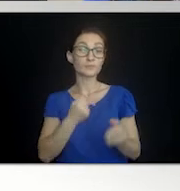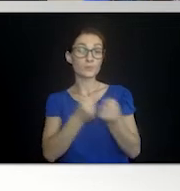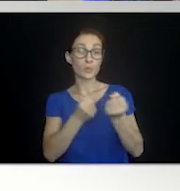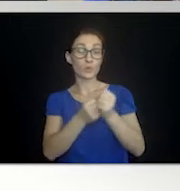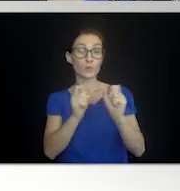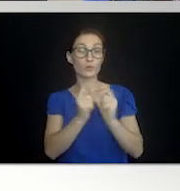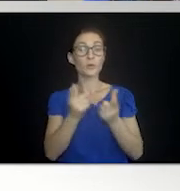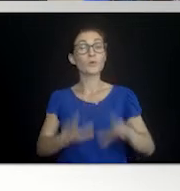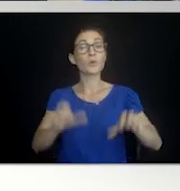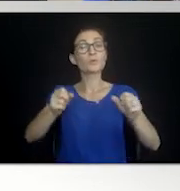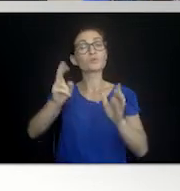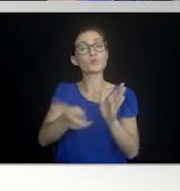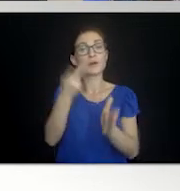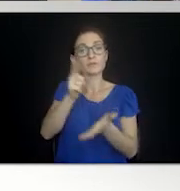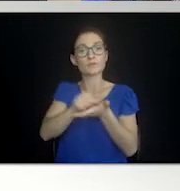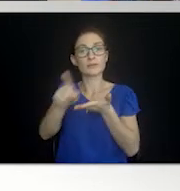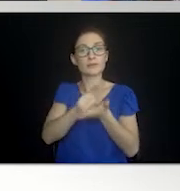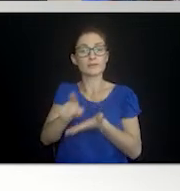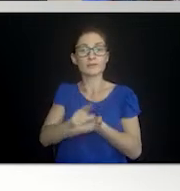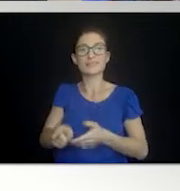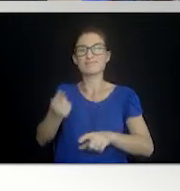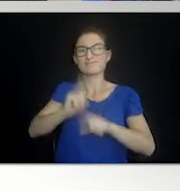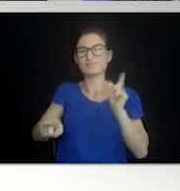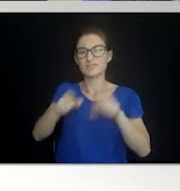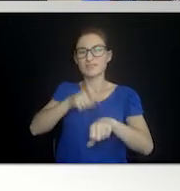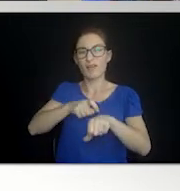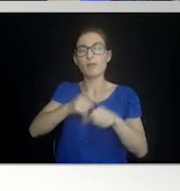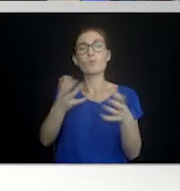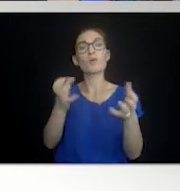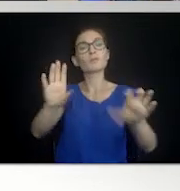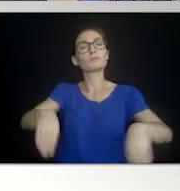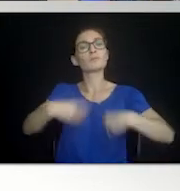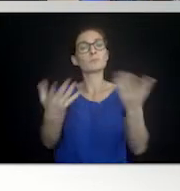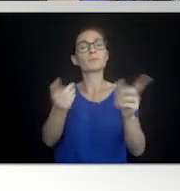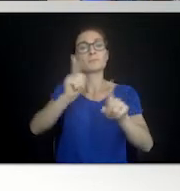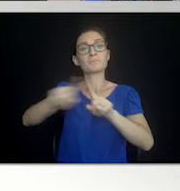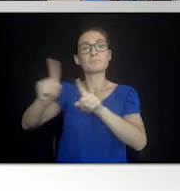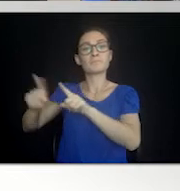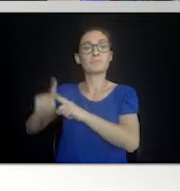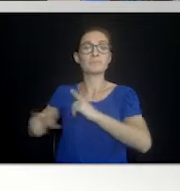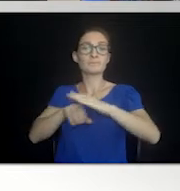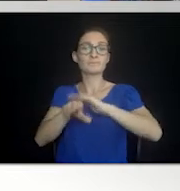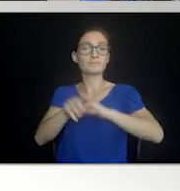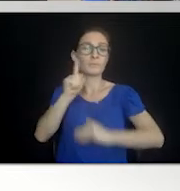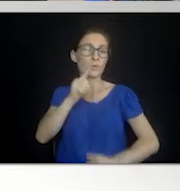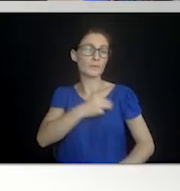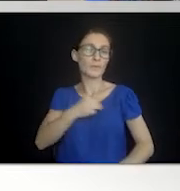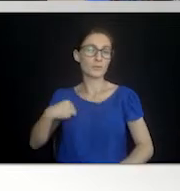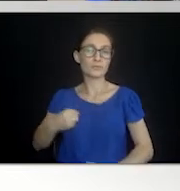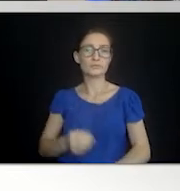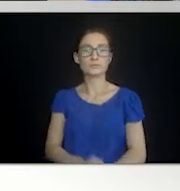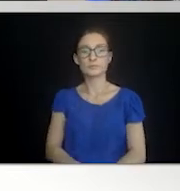Our support groups are held 2 times a week at different times to facilitate the greatest availability to our members.